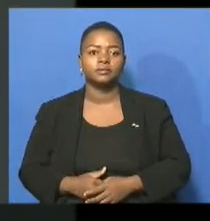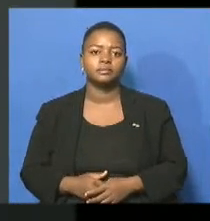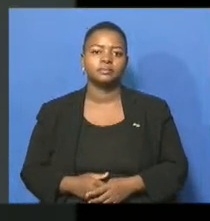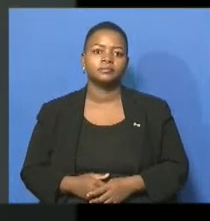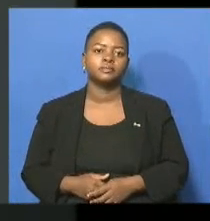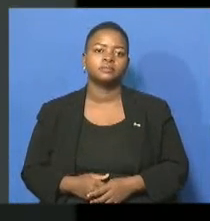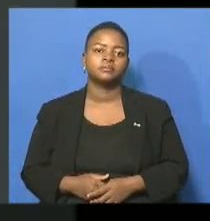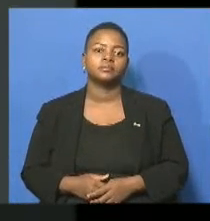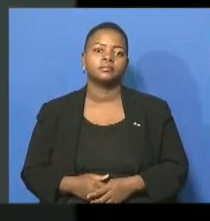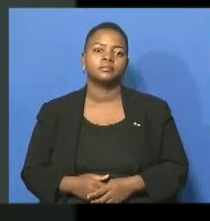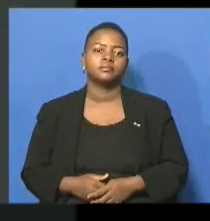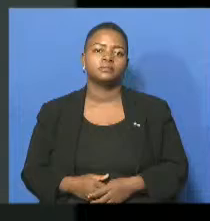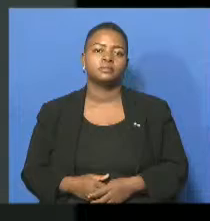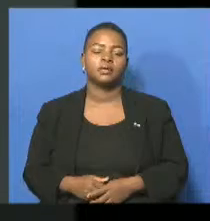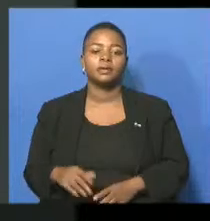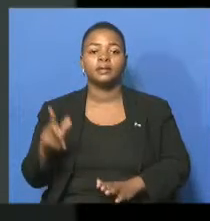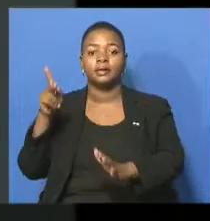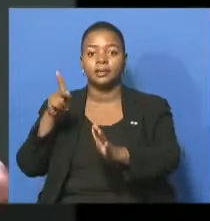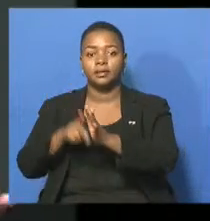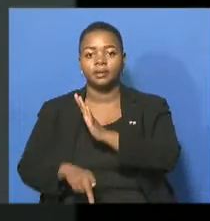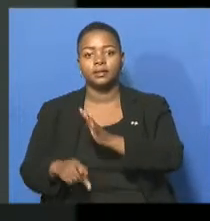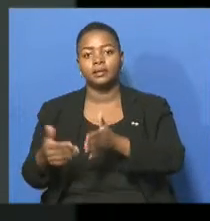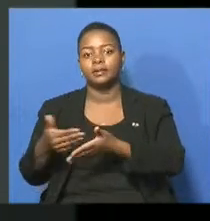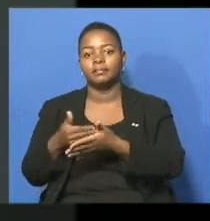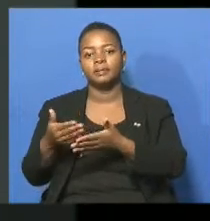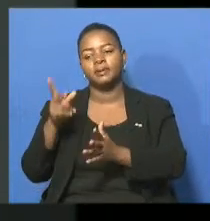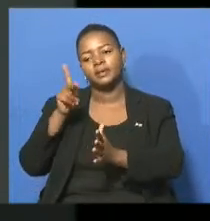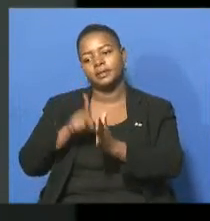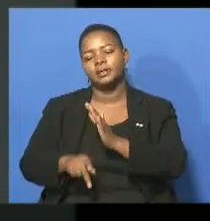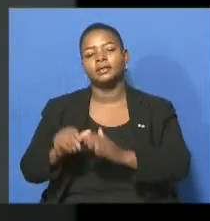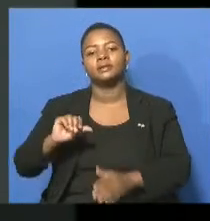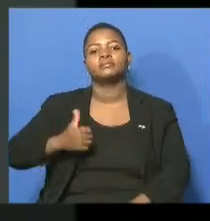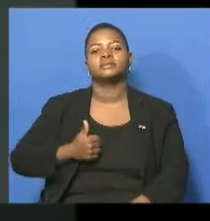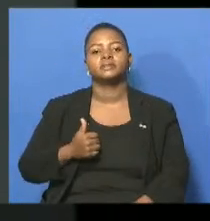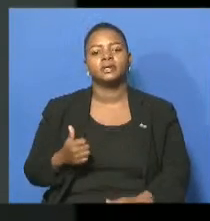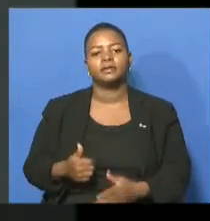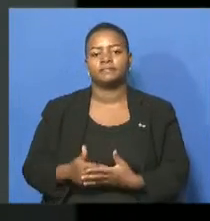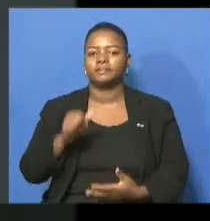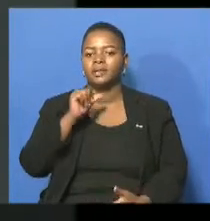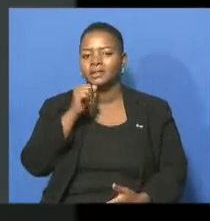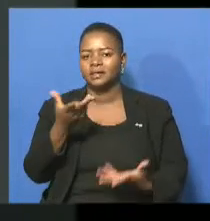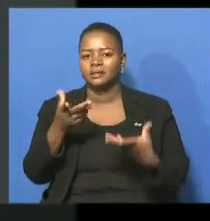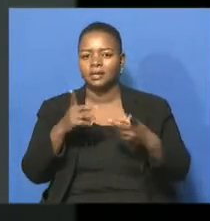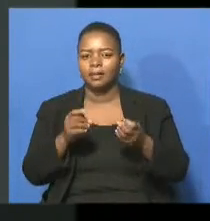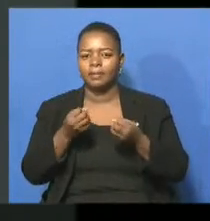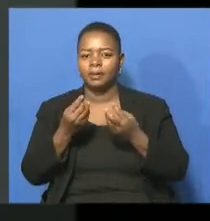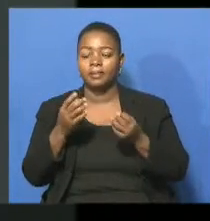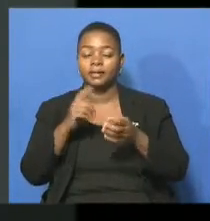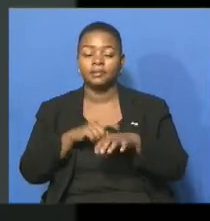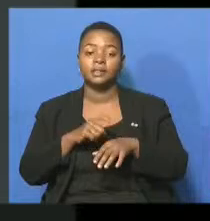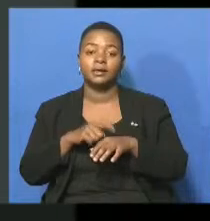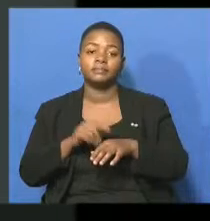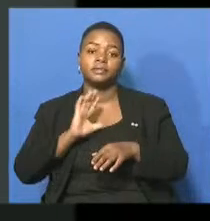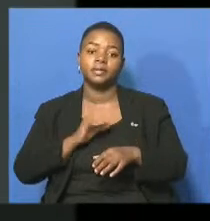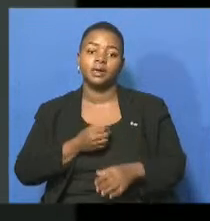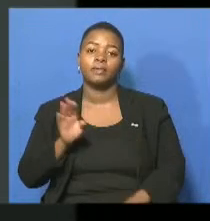that, and then they kill the child and then kill themselves as well. That's very rare in our setting.